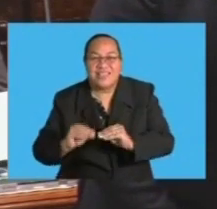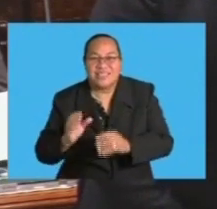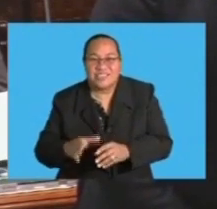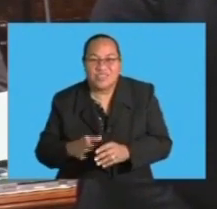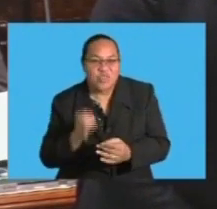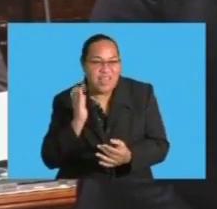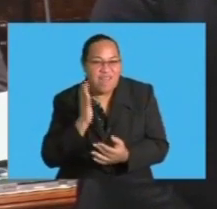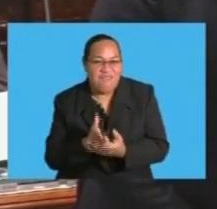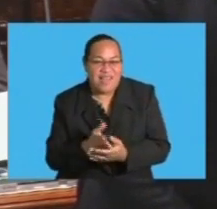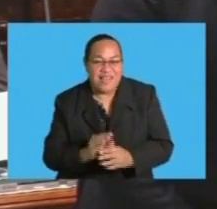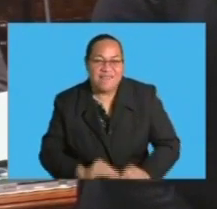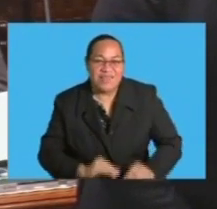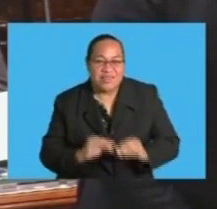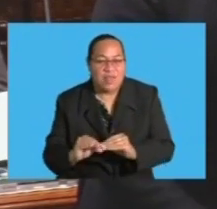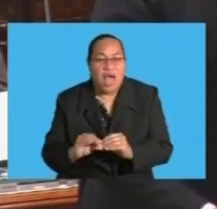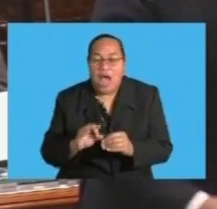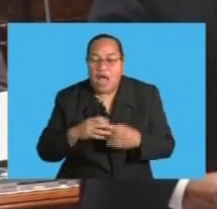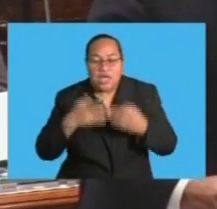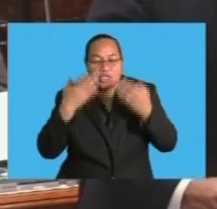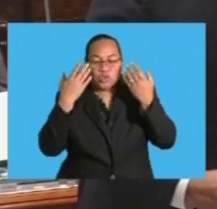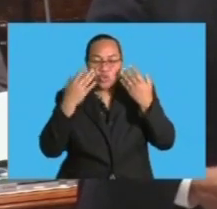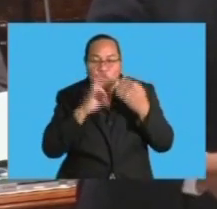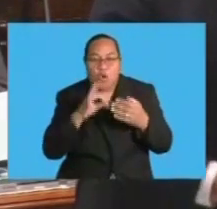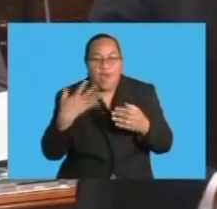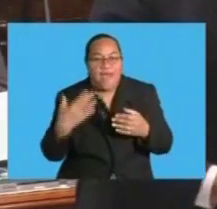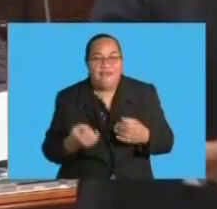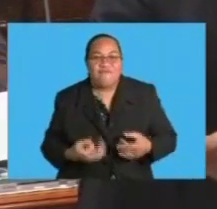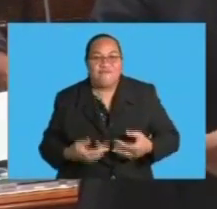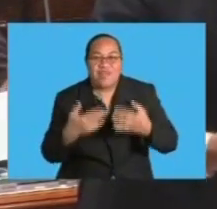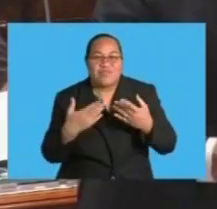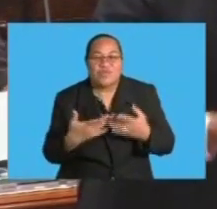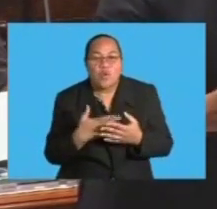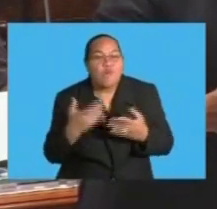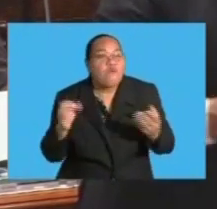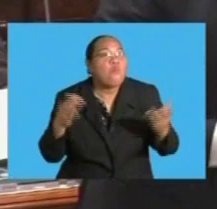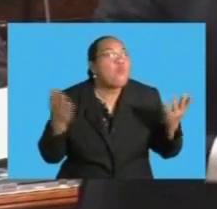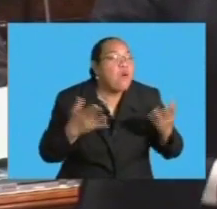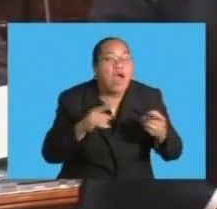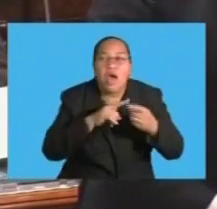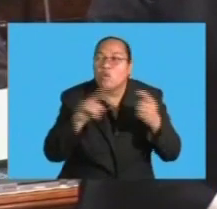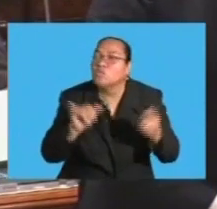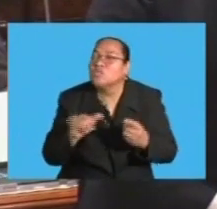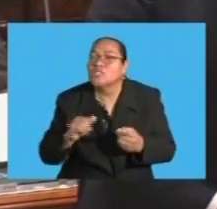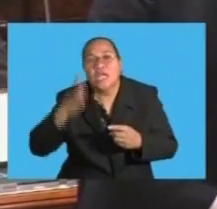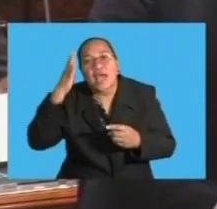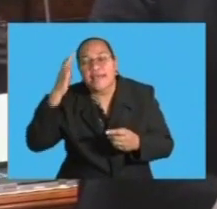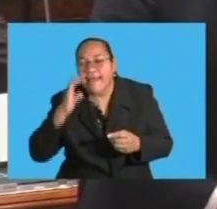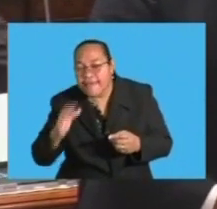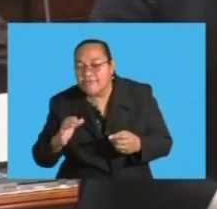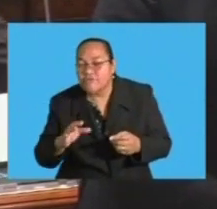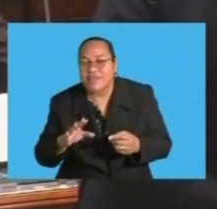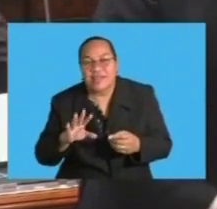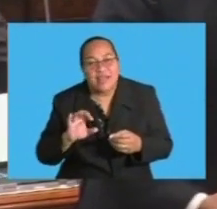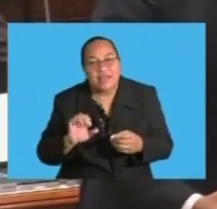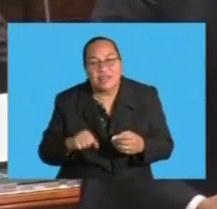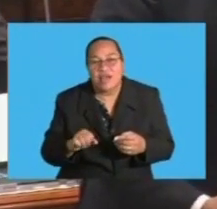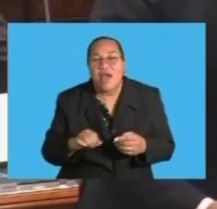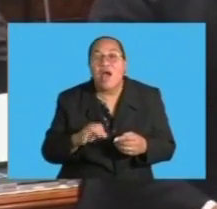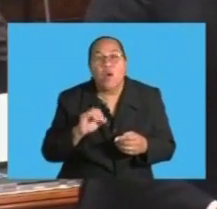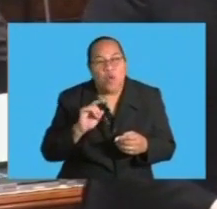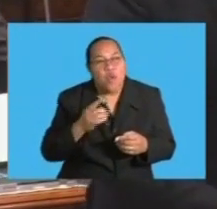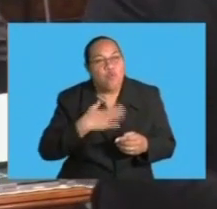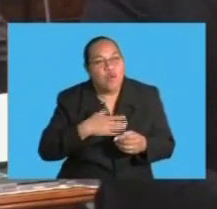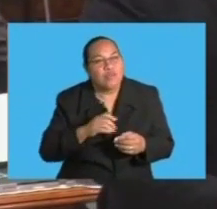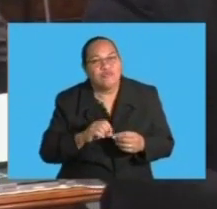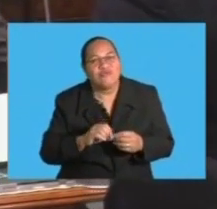investments. I do not have the figures to where exactly they are coming from, what percentage, from which countries. But of course, we like to expand our risk